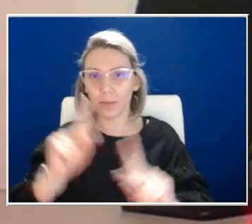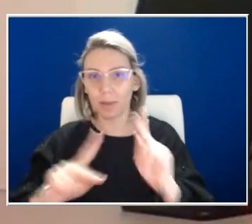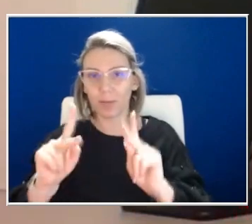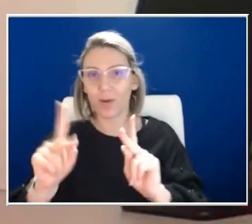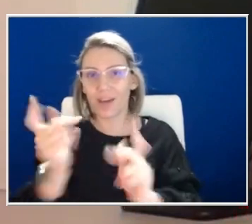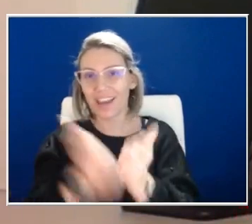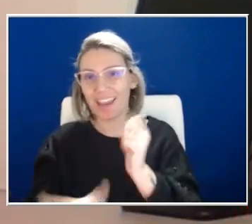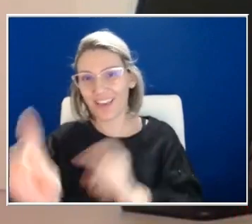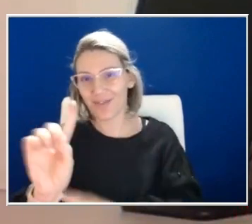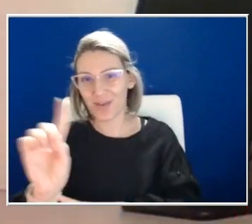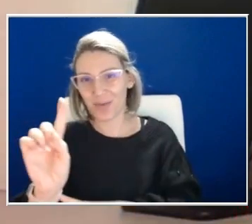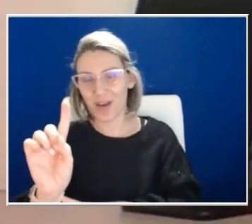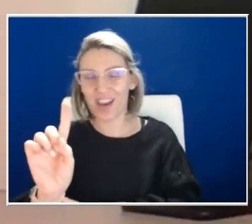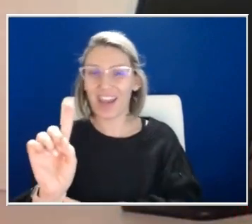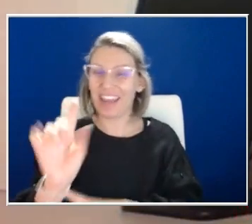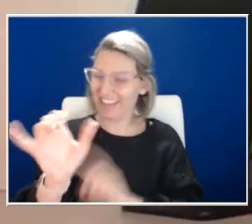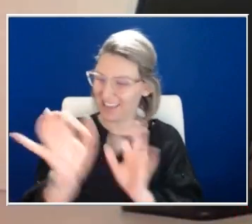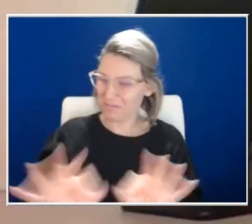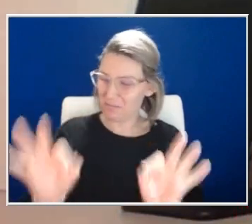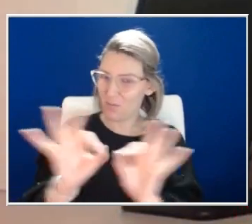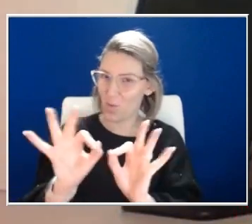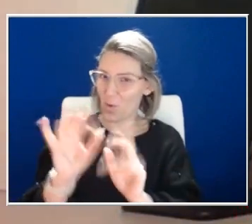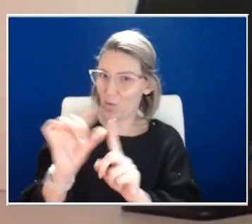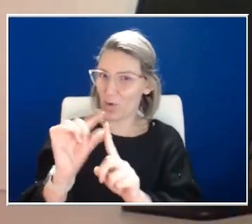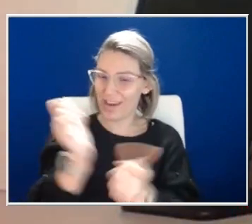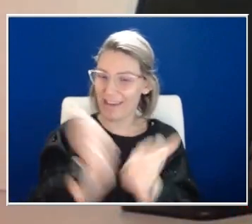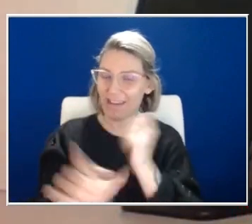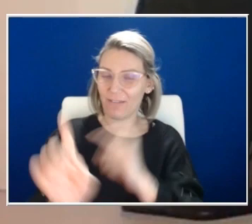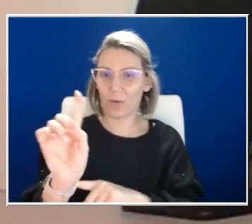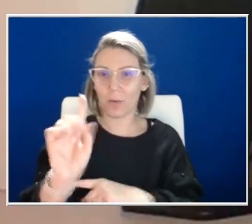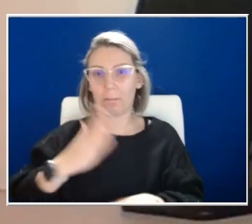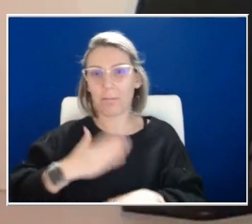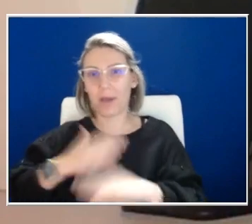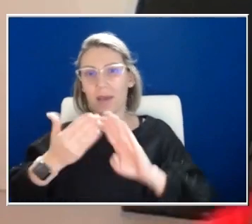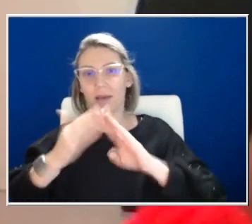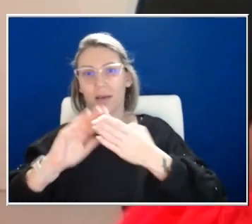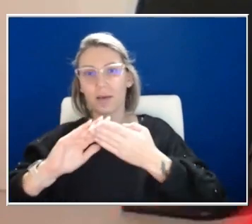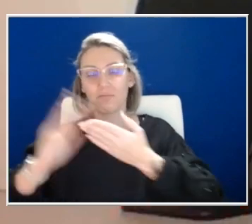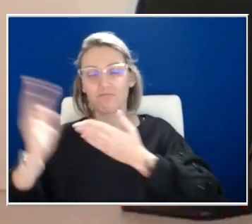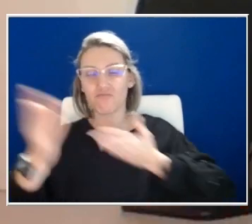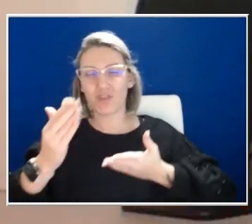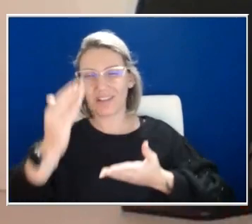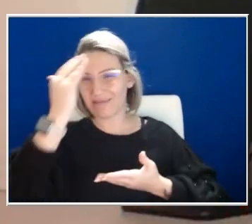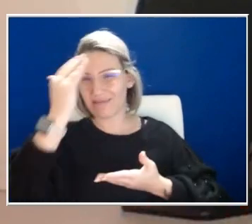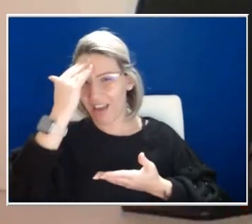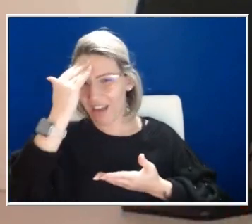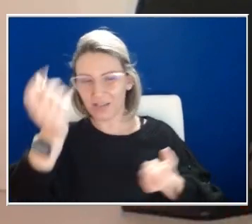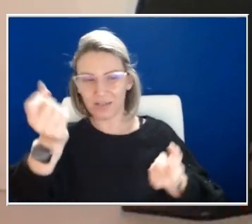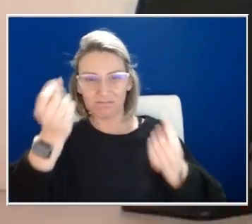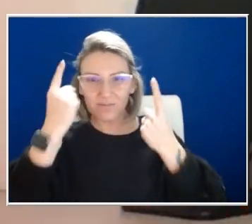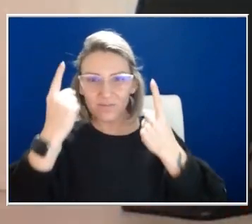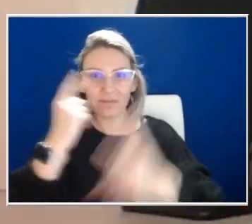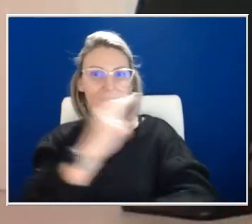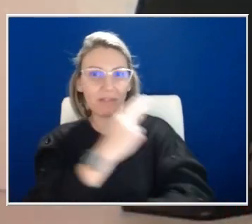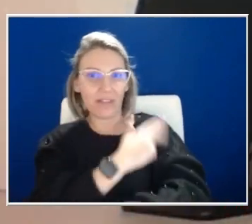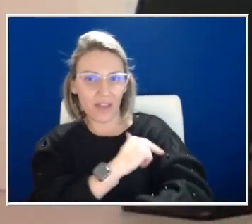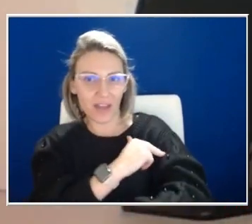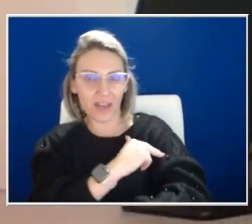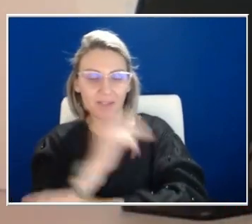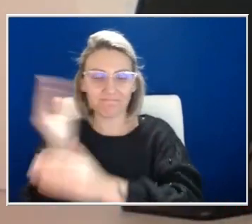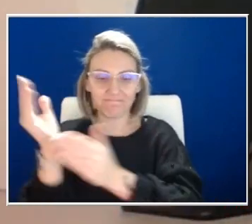everywhere. That's the key word, everywhere. And in my community, we want to bring knowledge of the hospital to